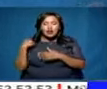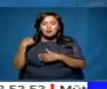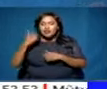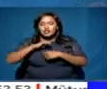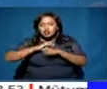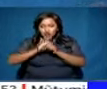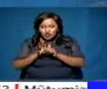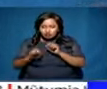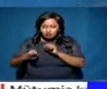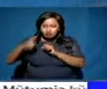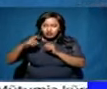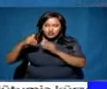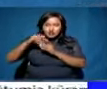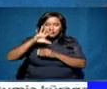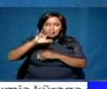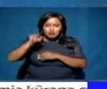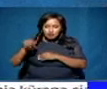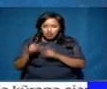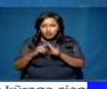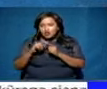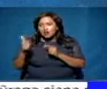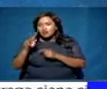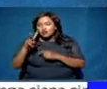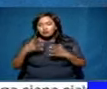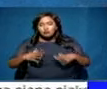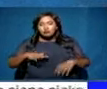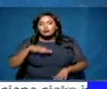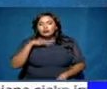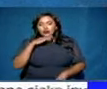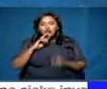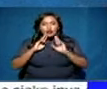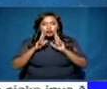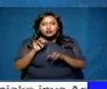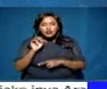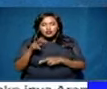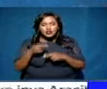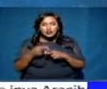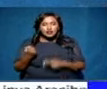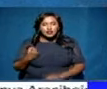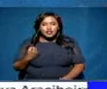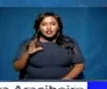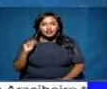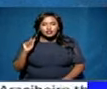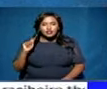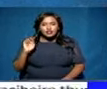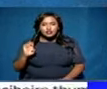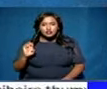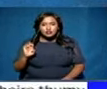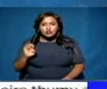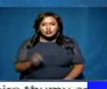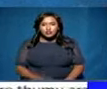gukira andu 6,000 guku andu angi 2 magikua. Giriboti Rainoro TV, Jitago Kids, Muthoni.